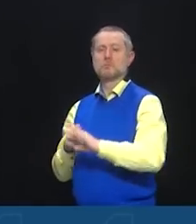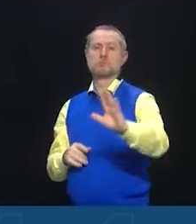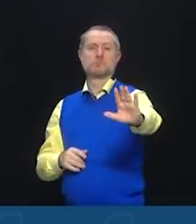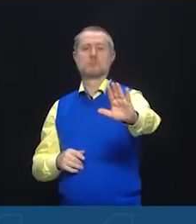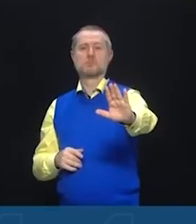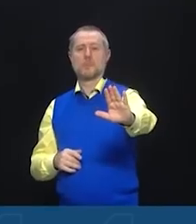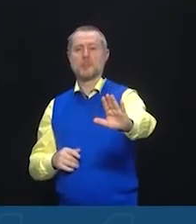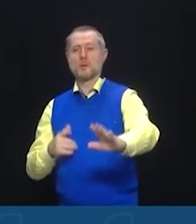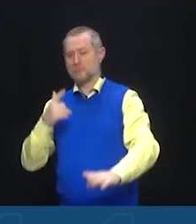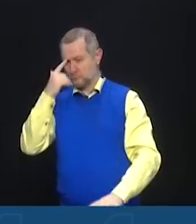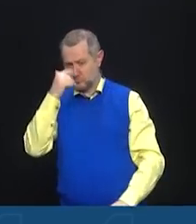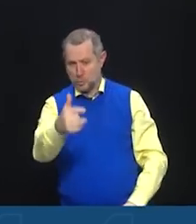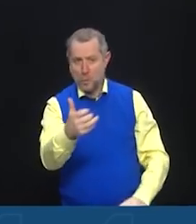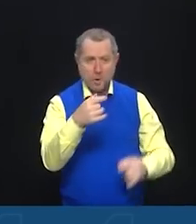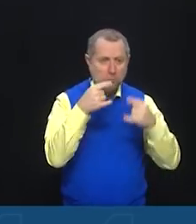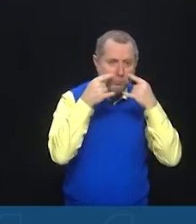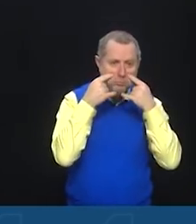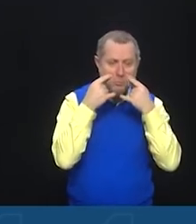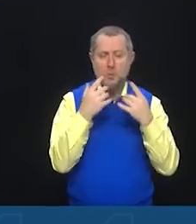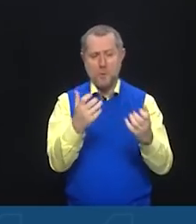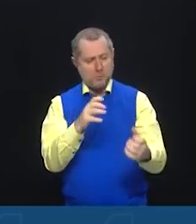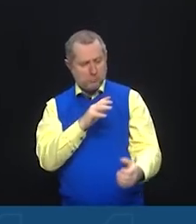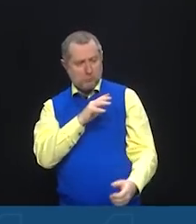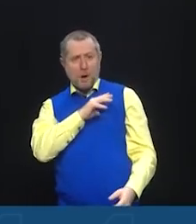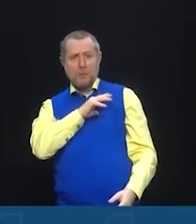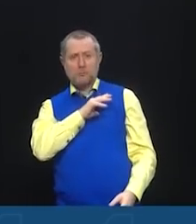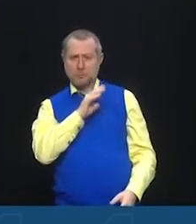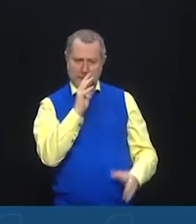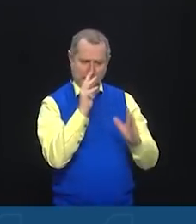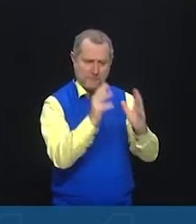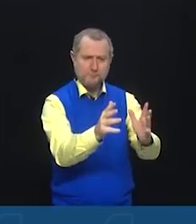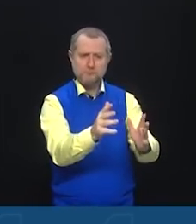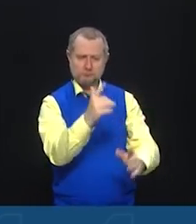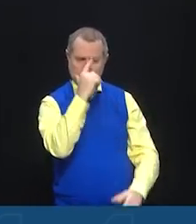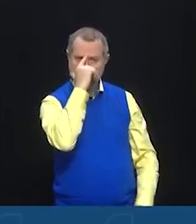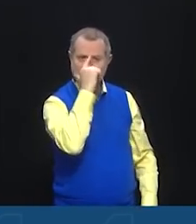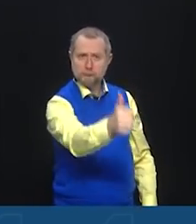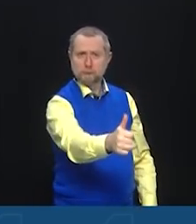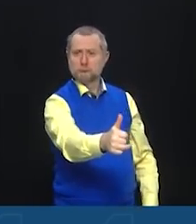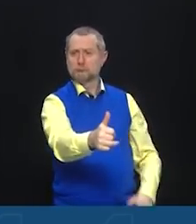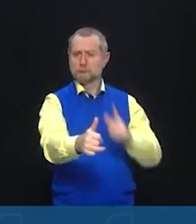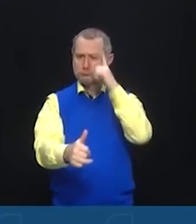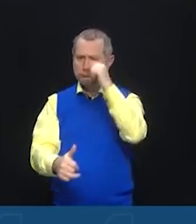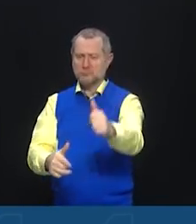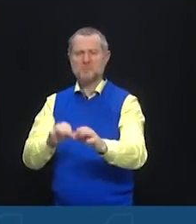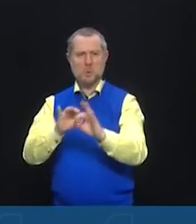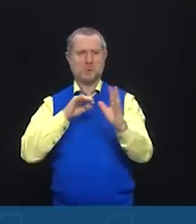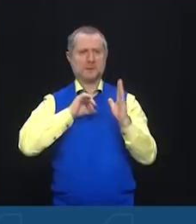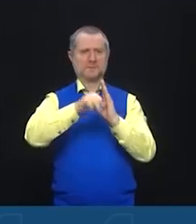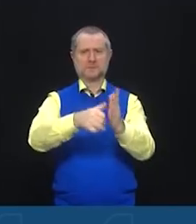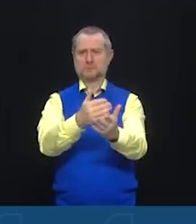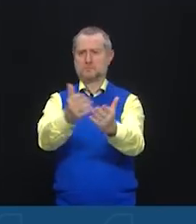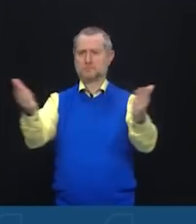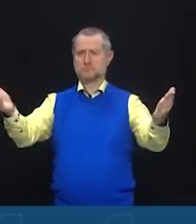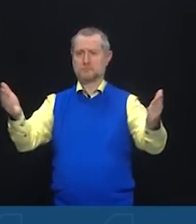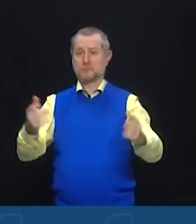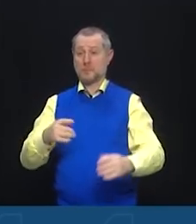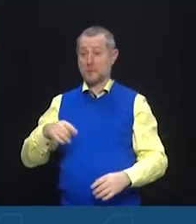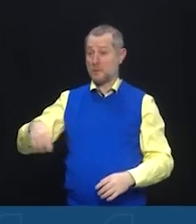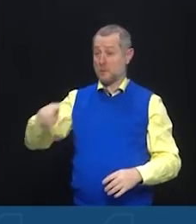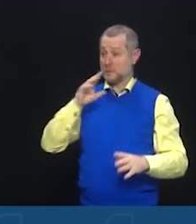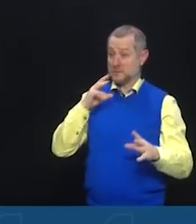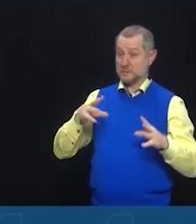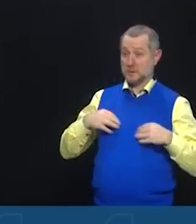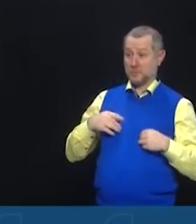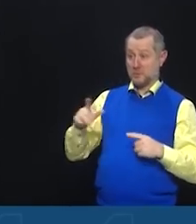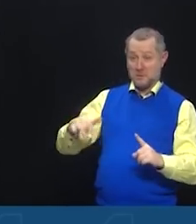to continue wearing masks, and I don't want any issues related to that, and I want to be very clear on that. We will not stand for any bullying or